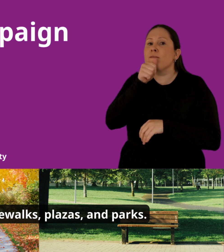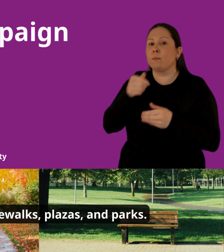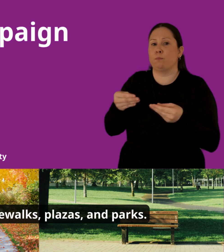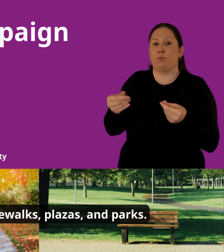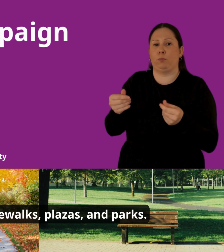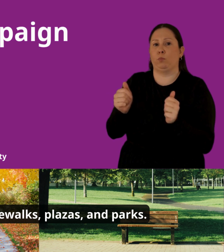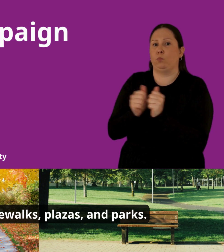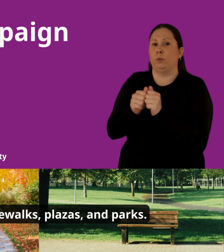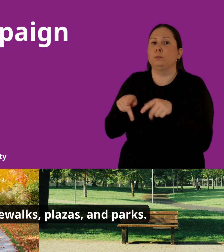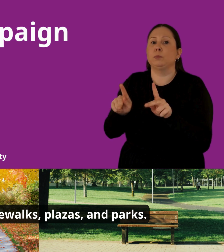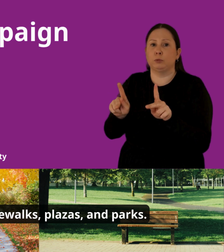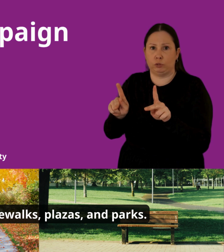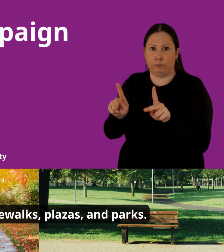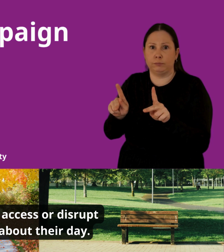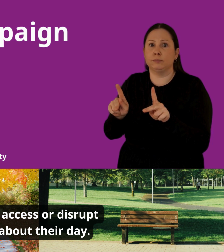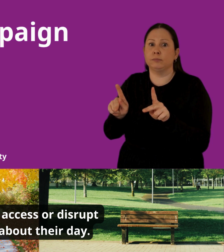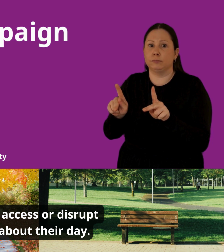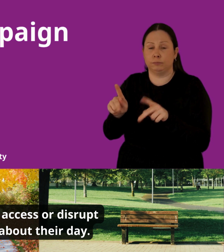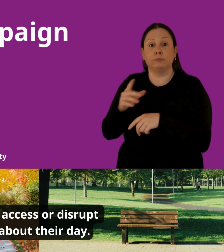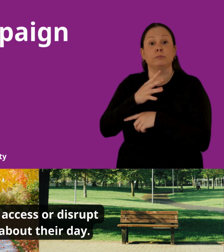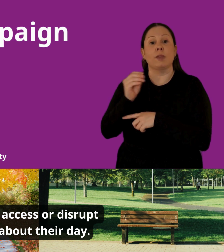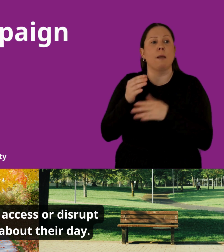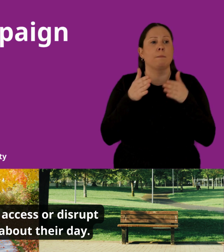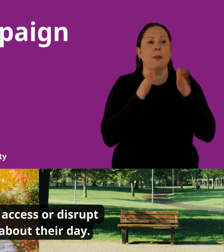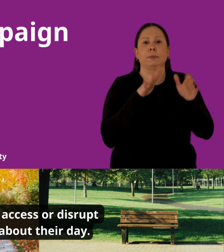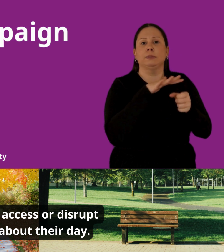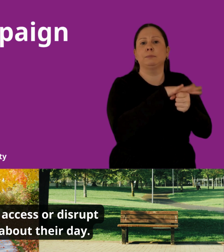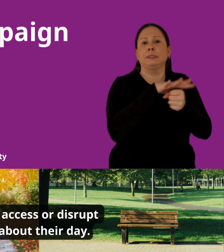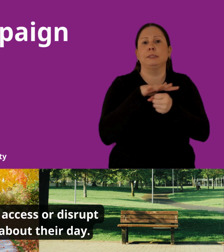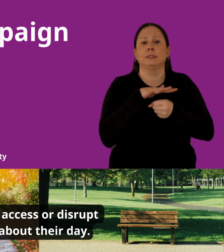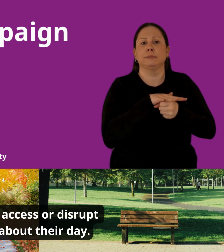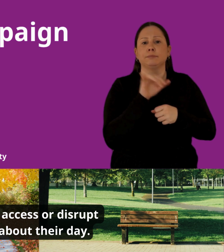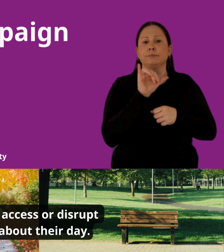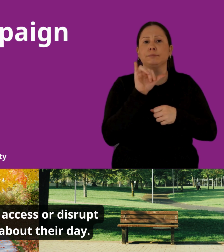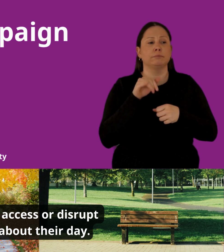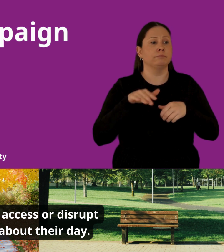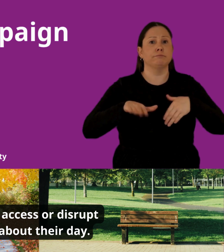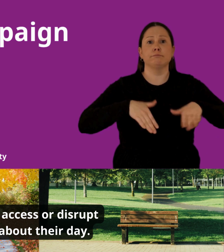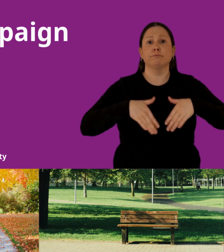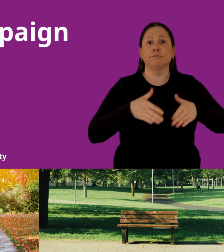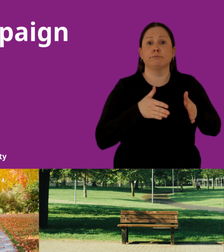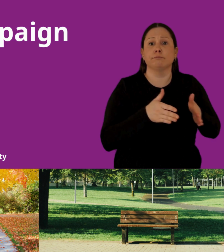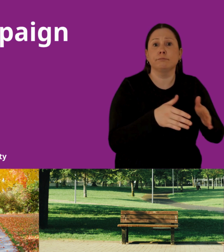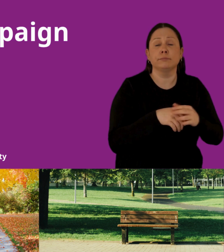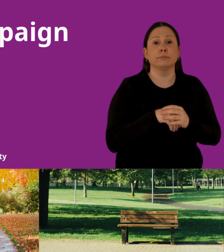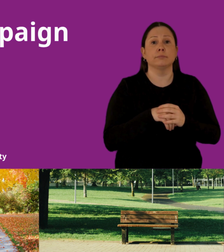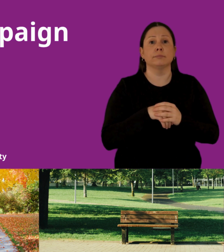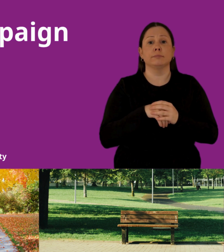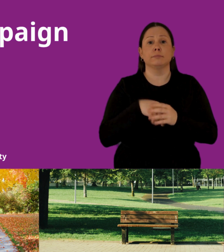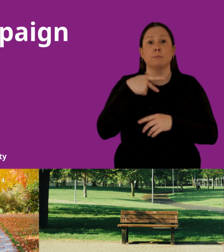spaces like sidewalks, plazas, and parks. Just don't block access or disrupt people going about their day.